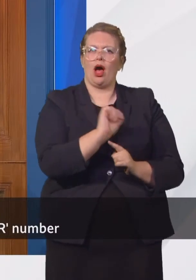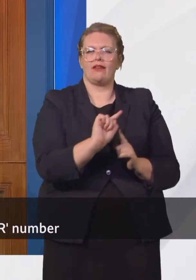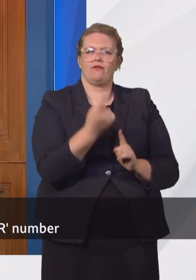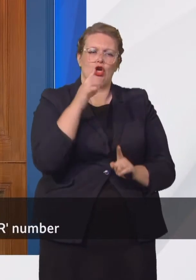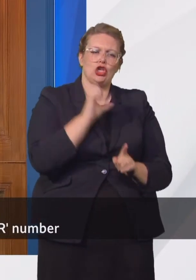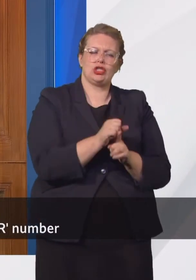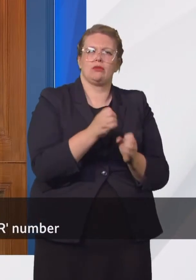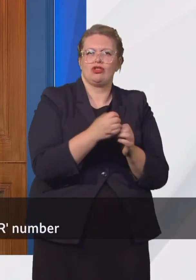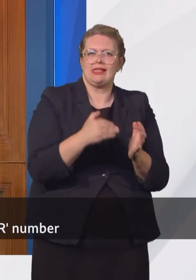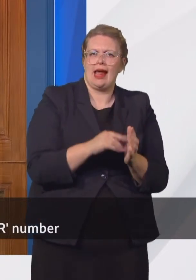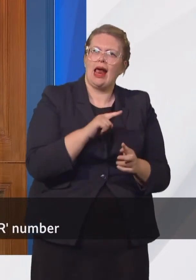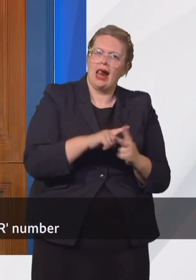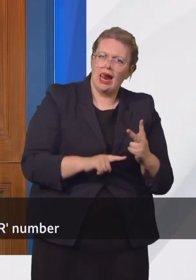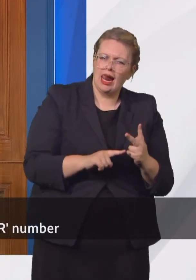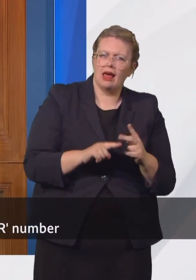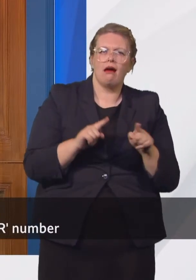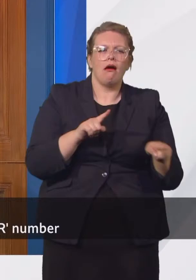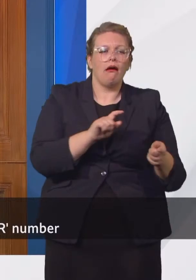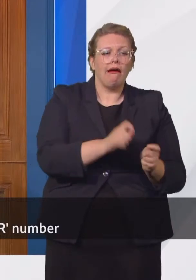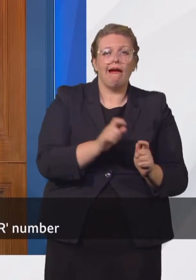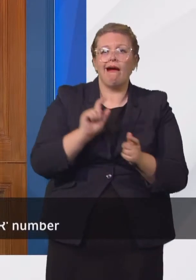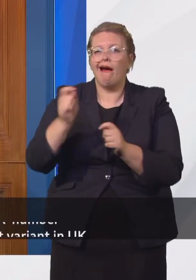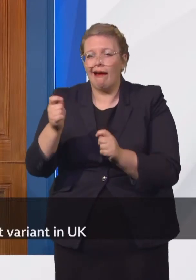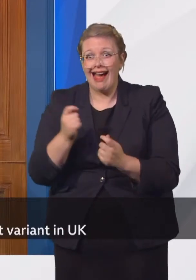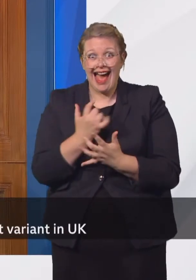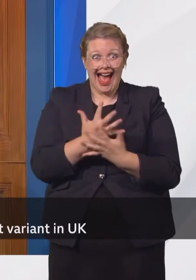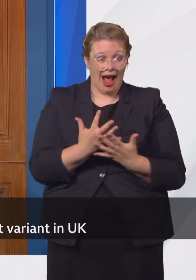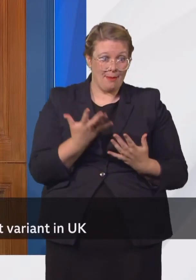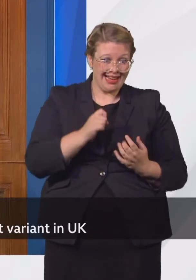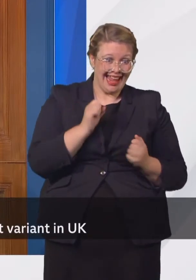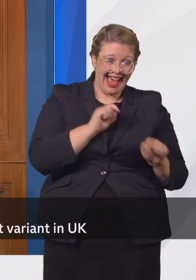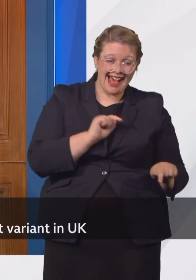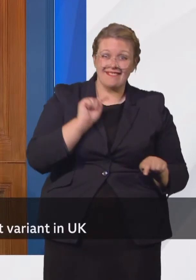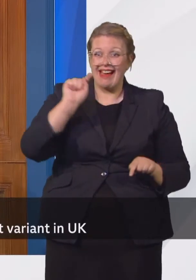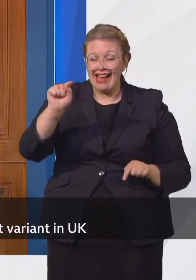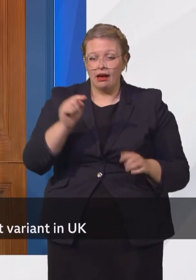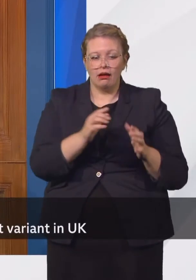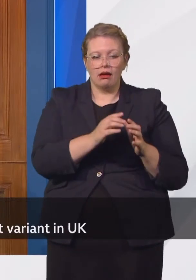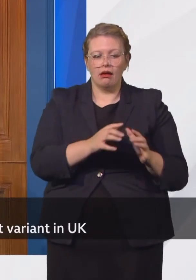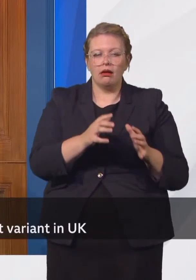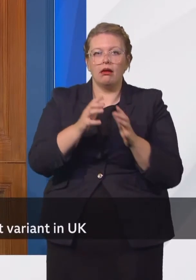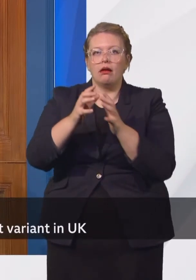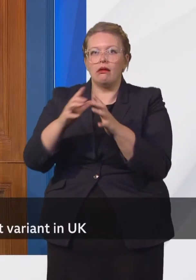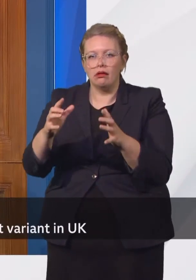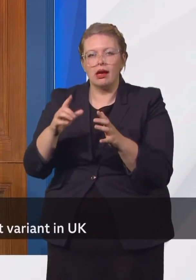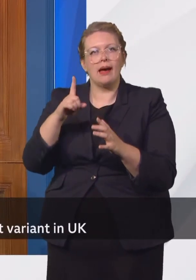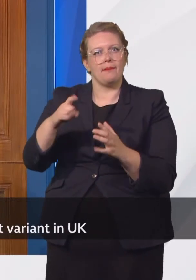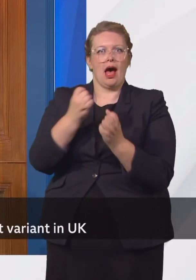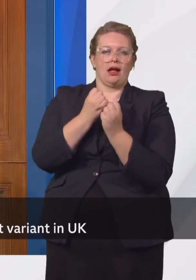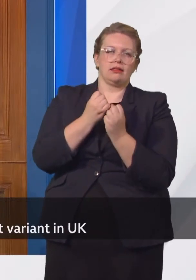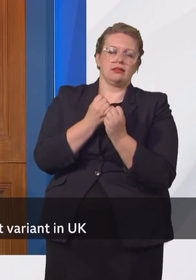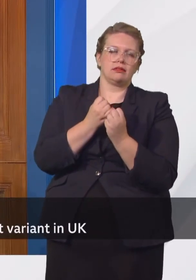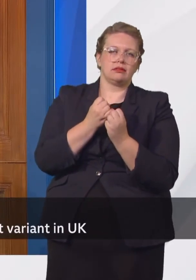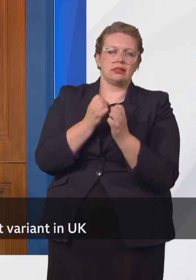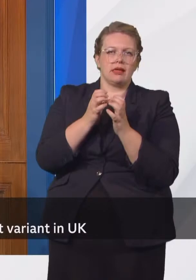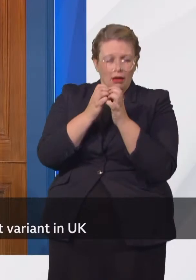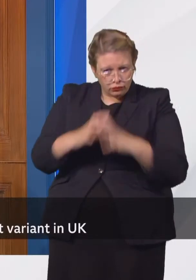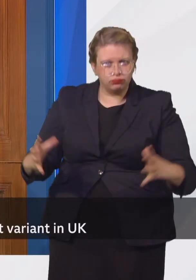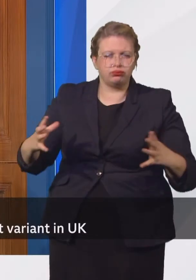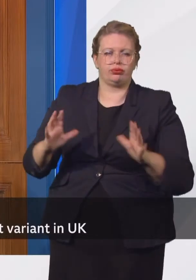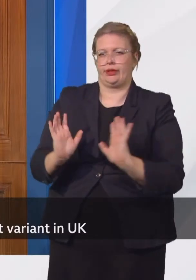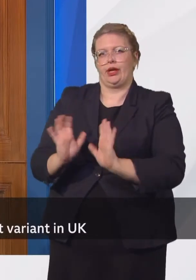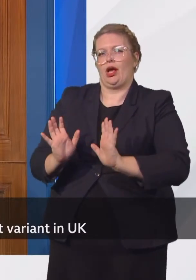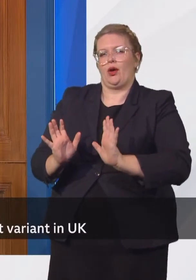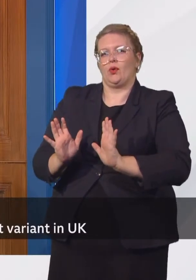case numbers in the UK have grown. I couldn't call the numbers trivial, but at the